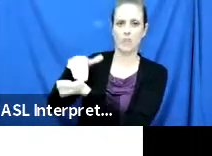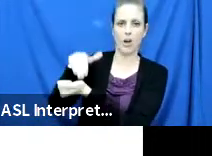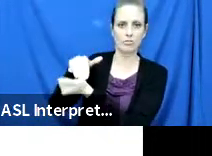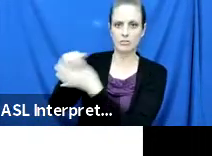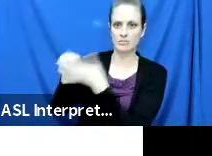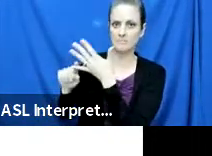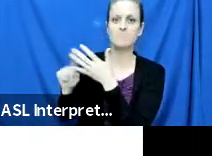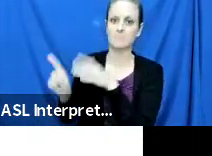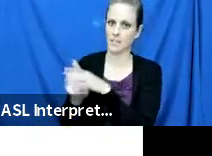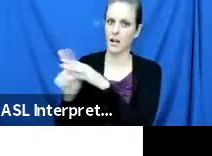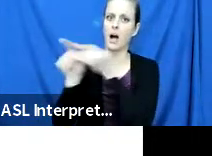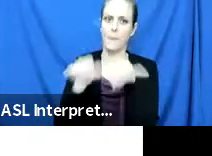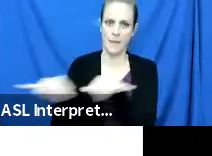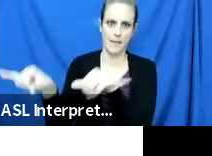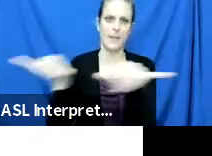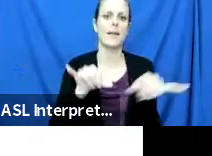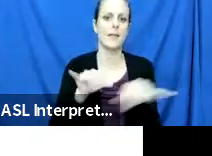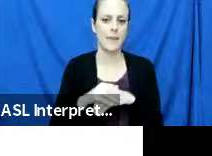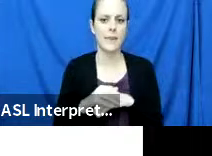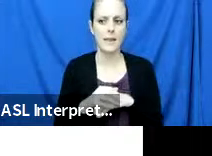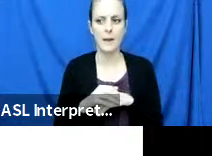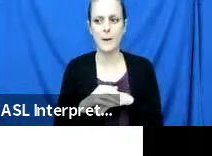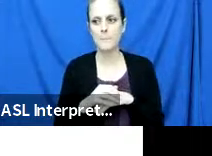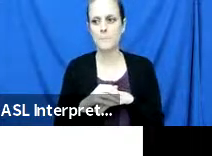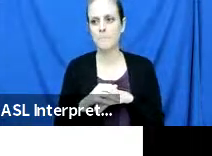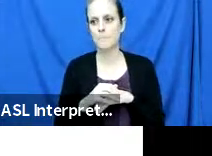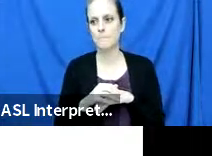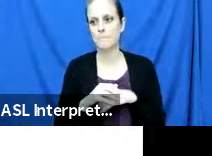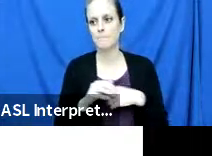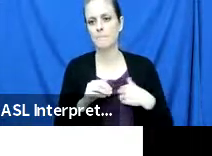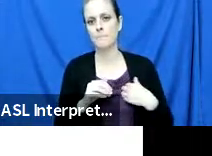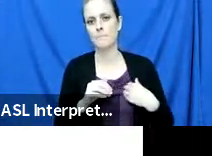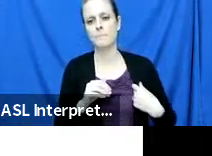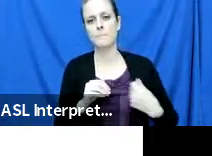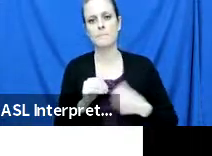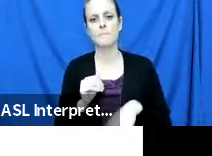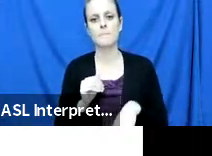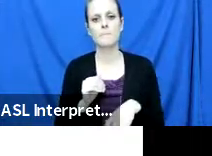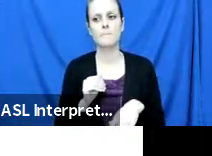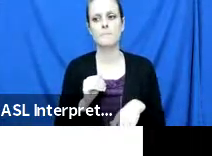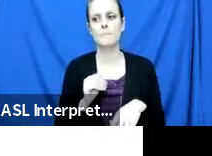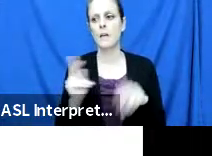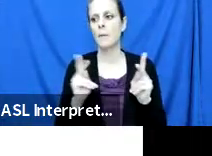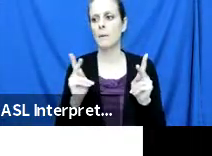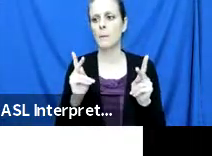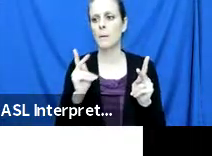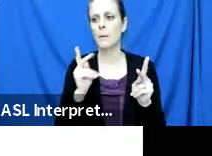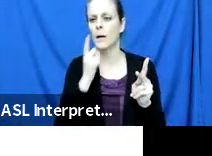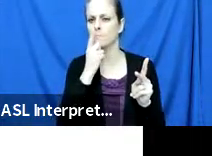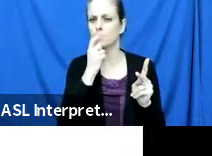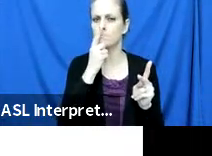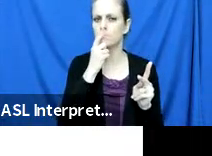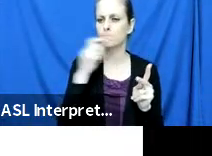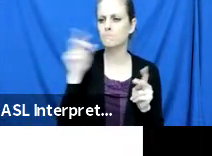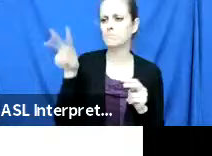came up commonly, and it ran the range of people thinking, there's something not quite right. Like, because